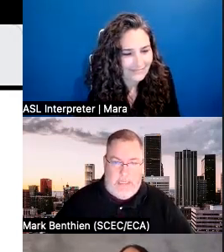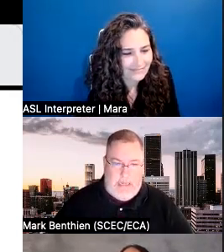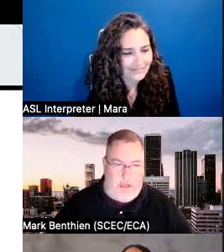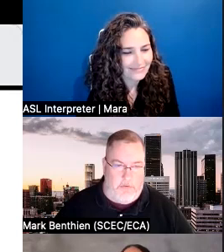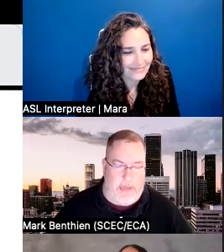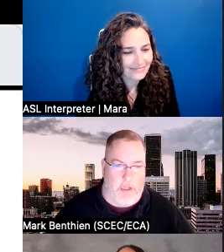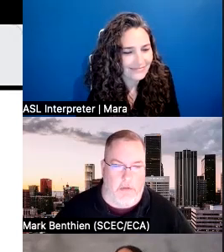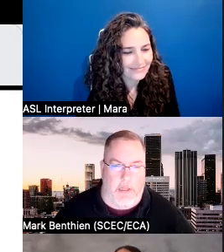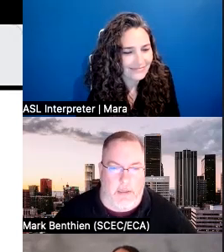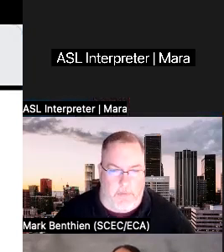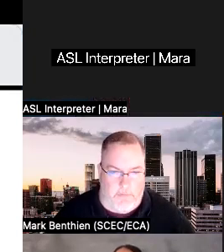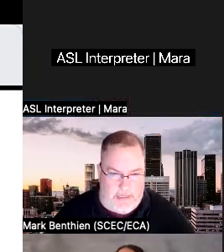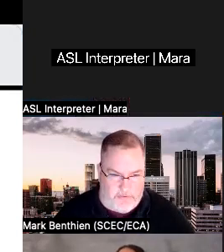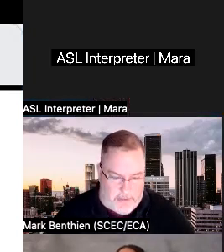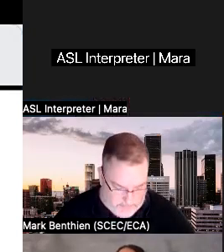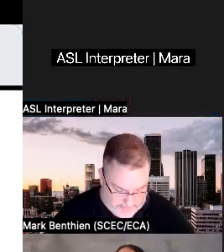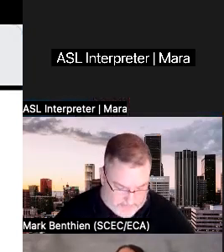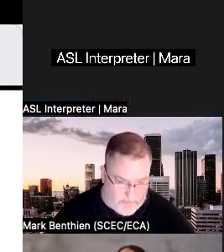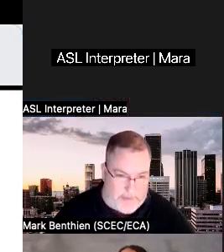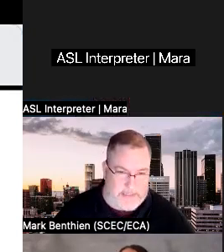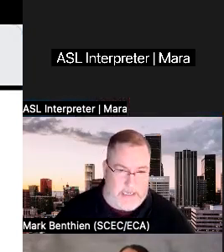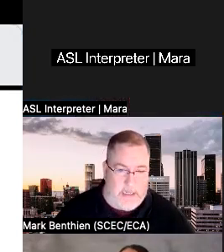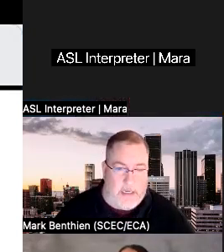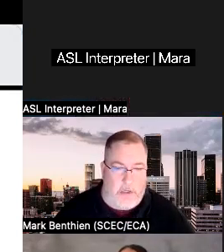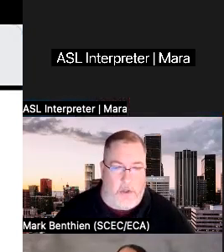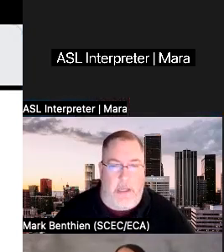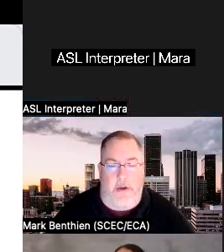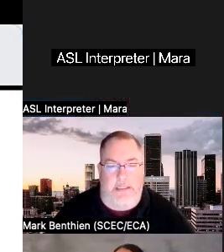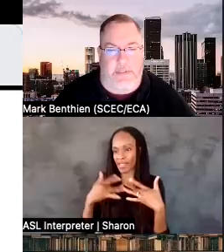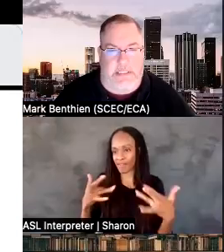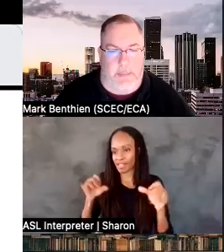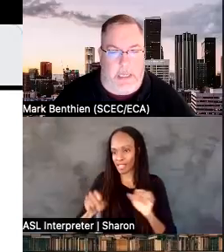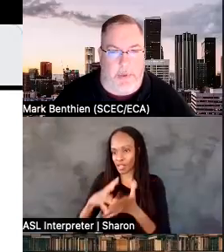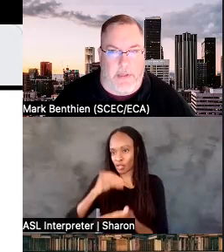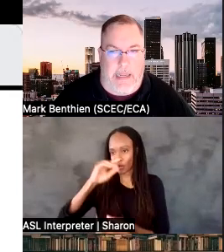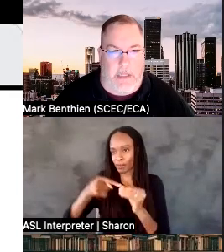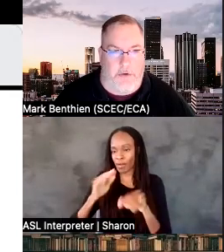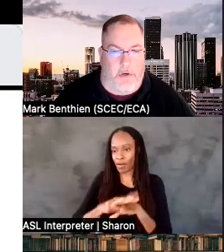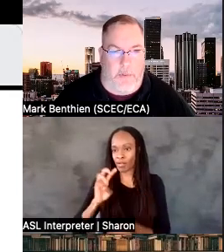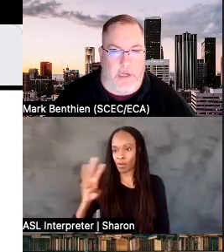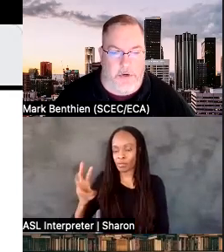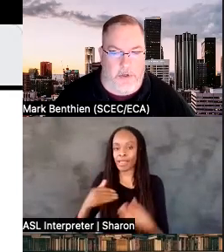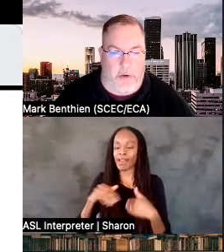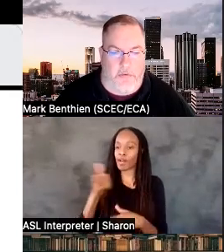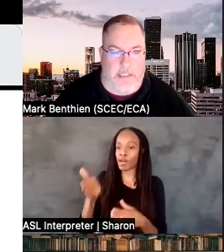Shakeout, and you can find all of these and other events on the website, including other activities coming up on the